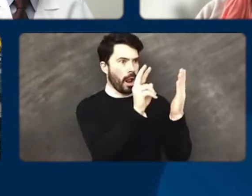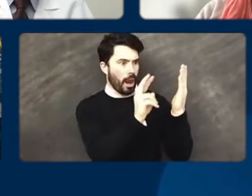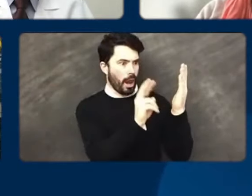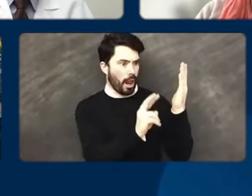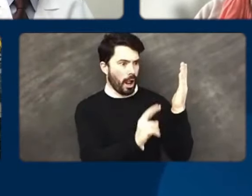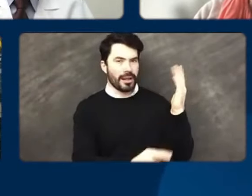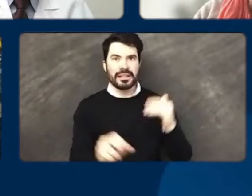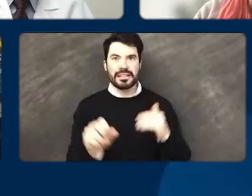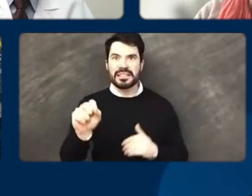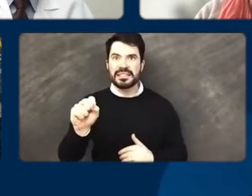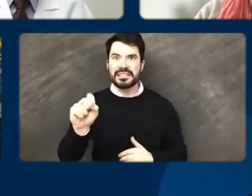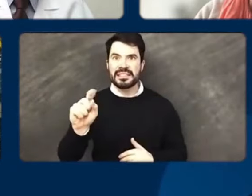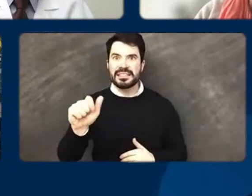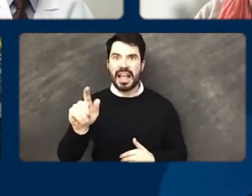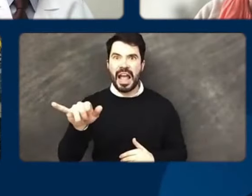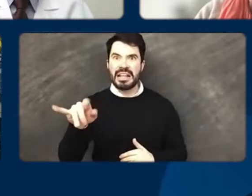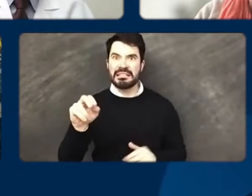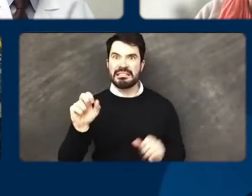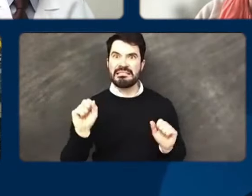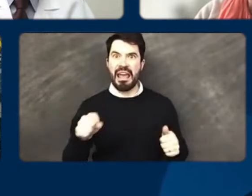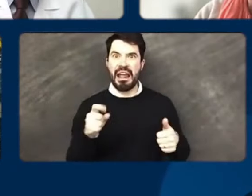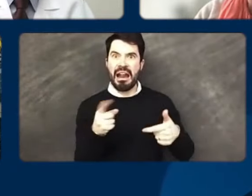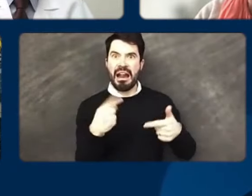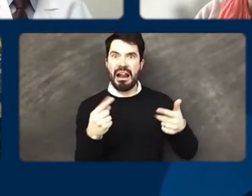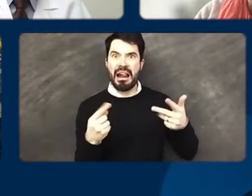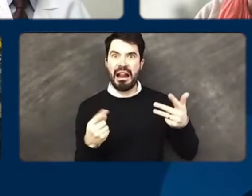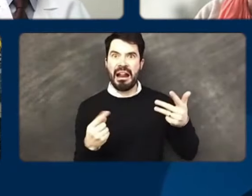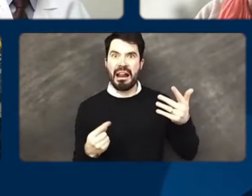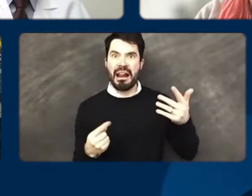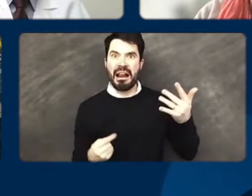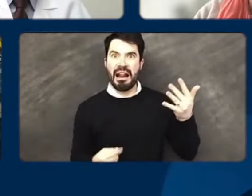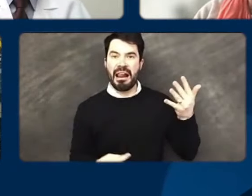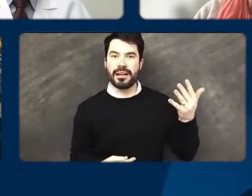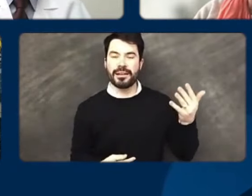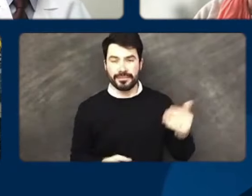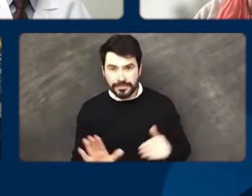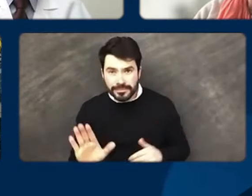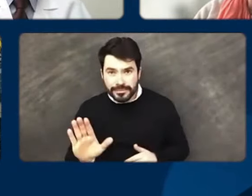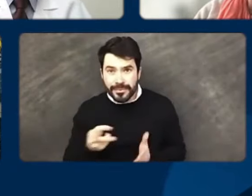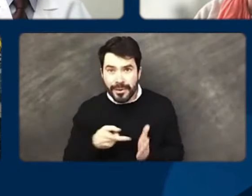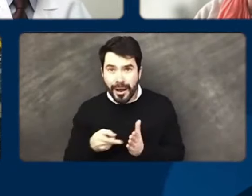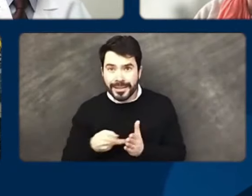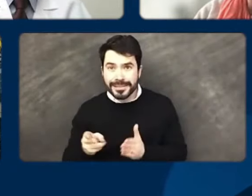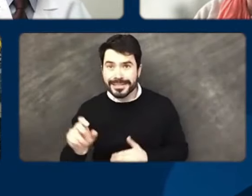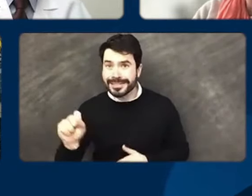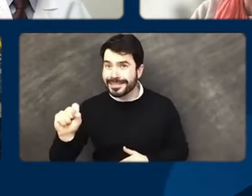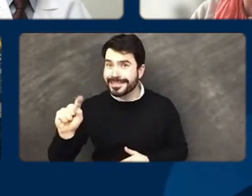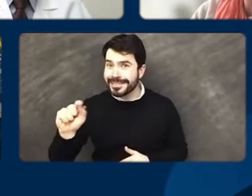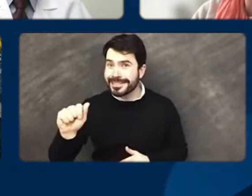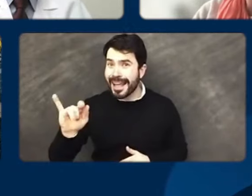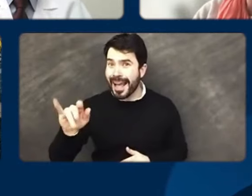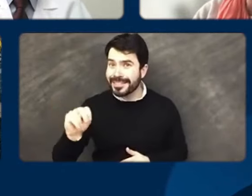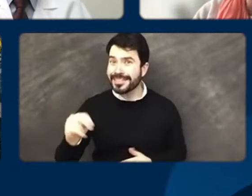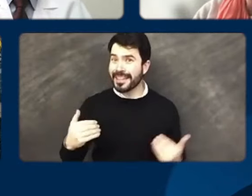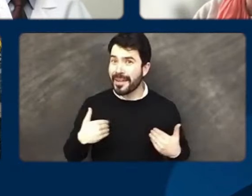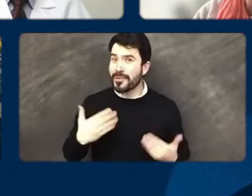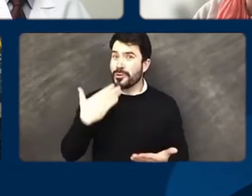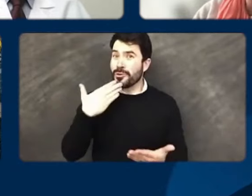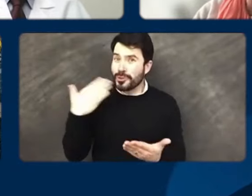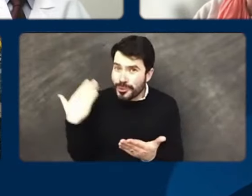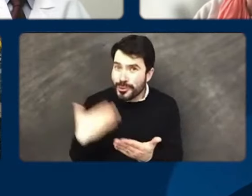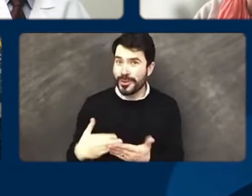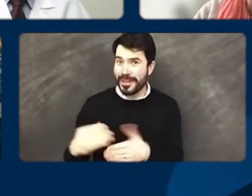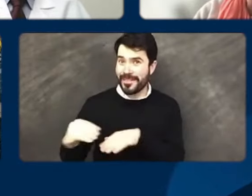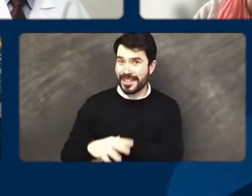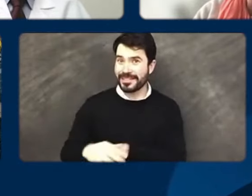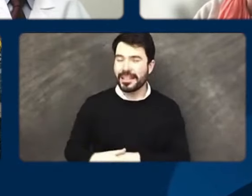to you. And the truth is that statins have a very favorable side effect profile. Yes, they do cause some side